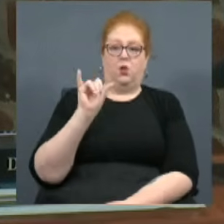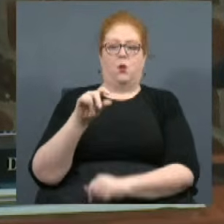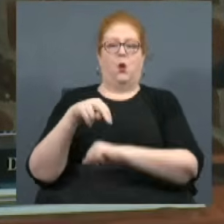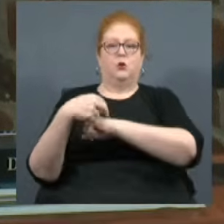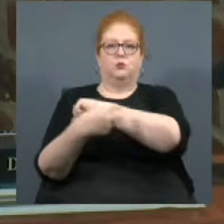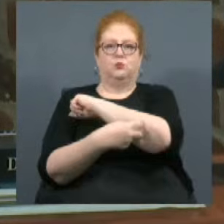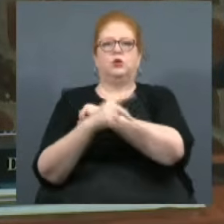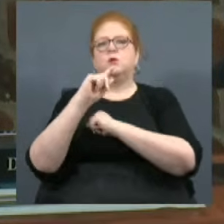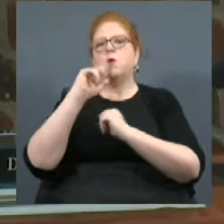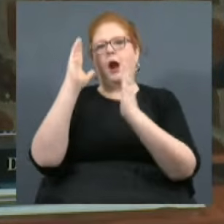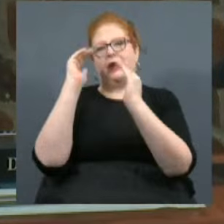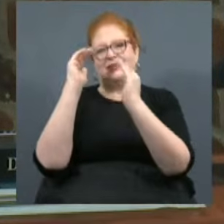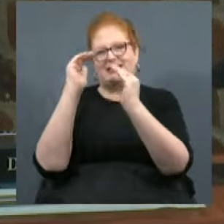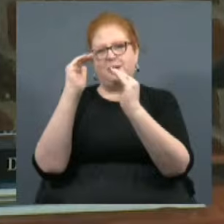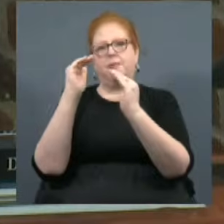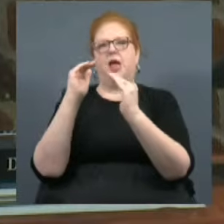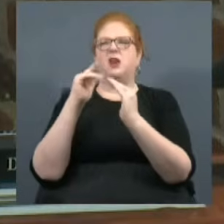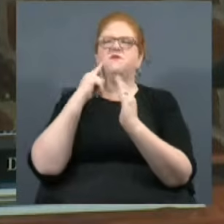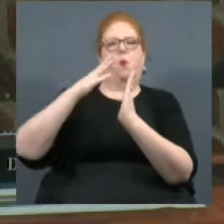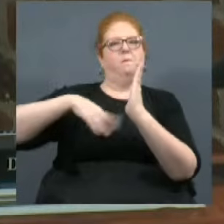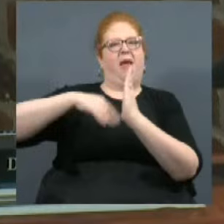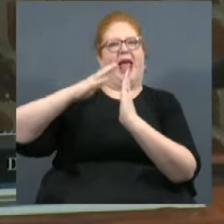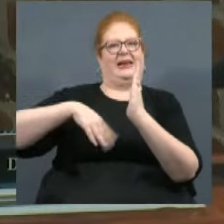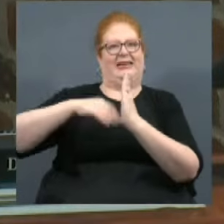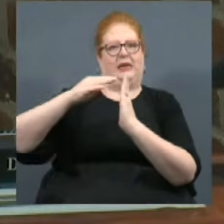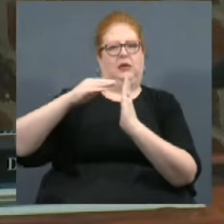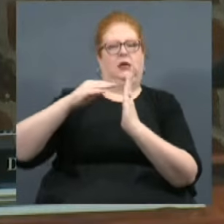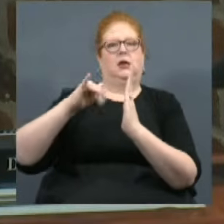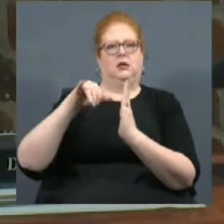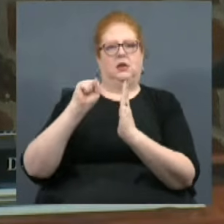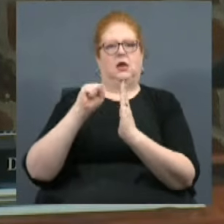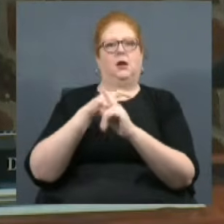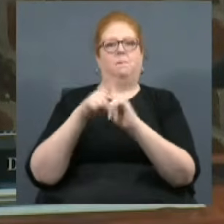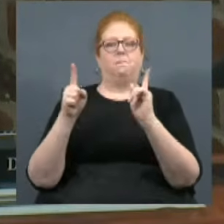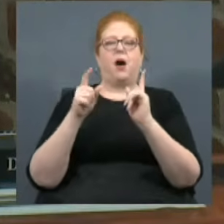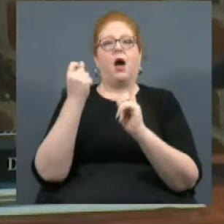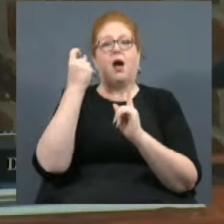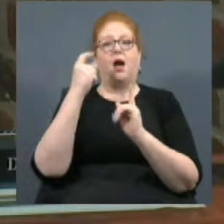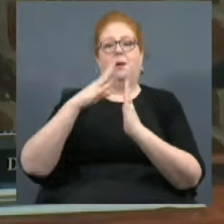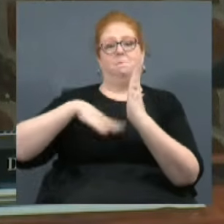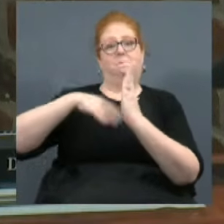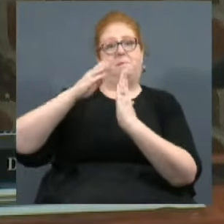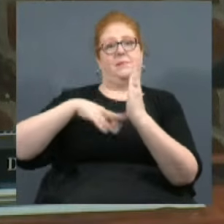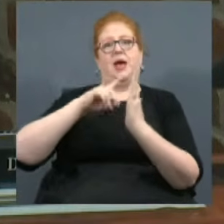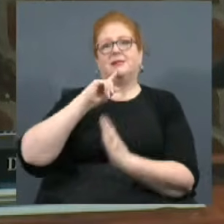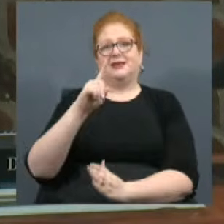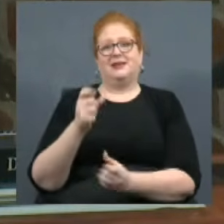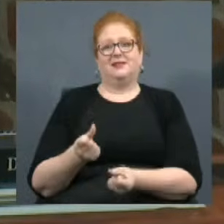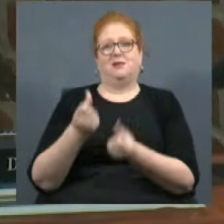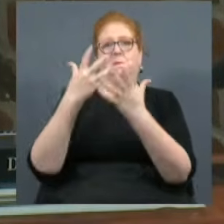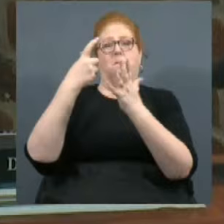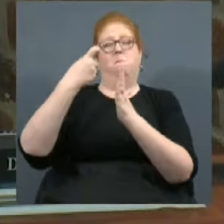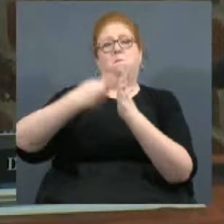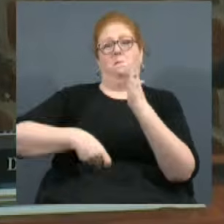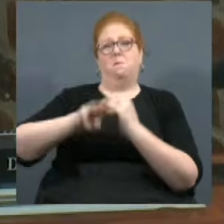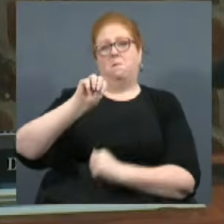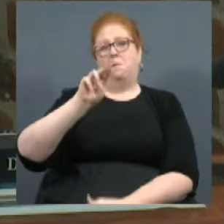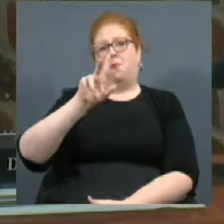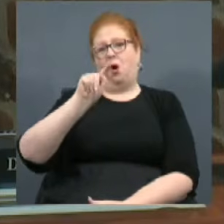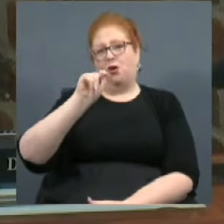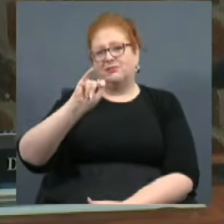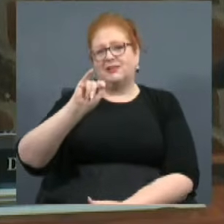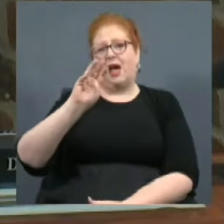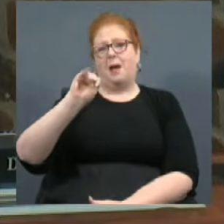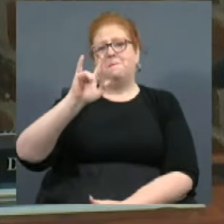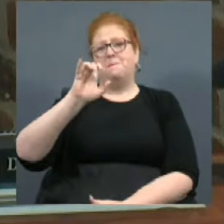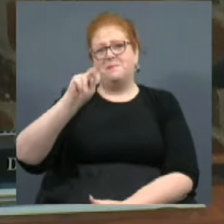anticipated to be painted, but we went back, and to paint them is a multi-million-dollar thing. You have to